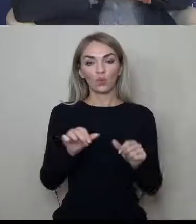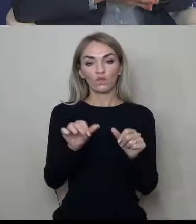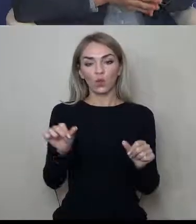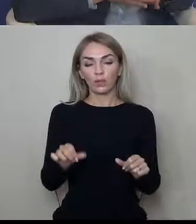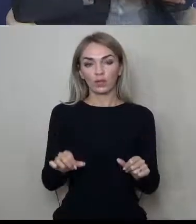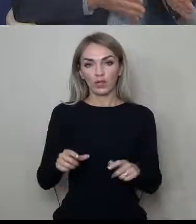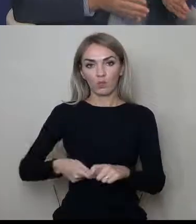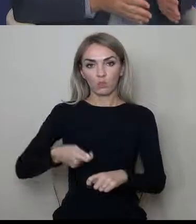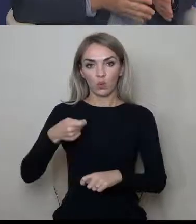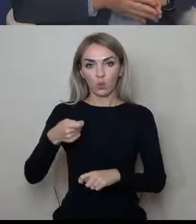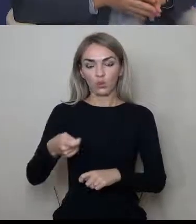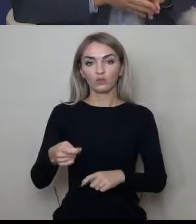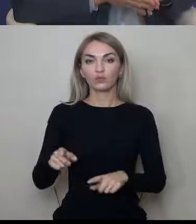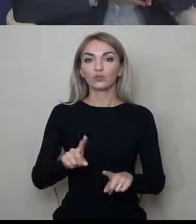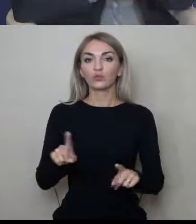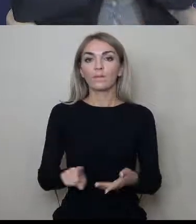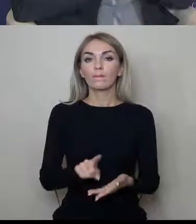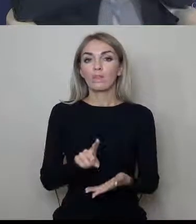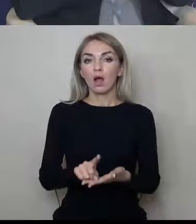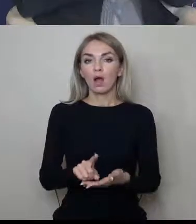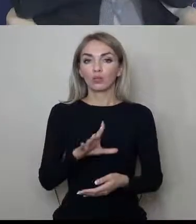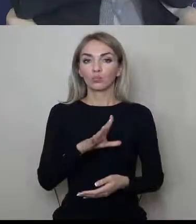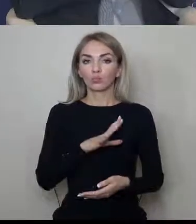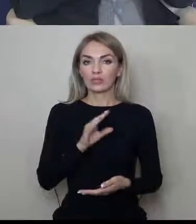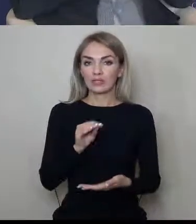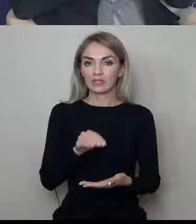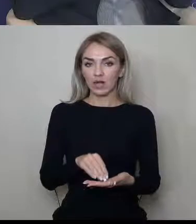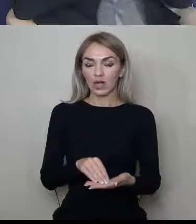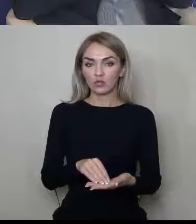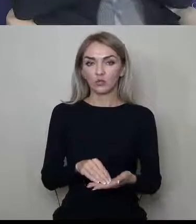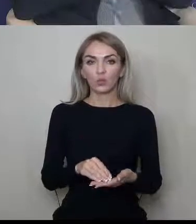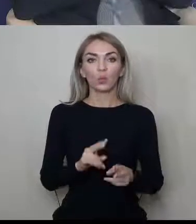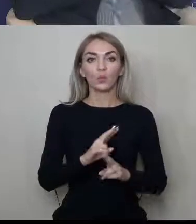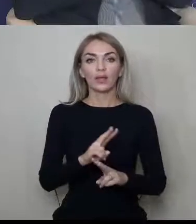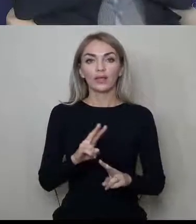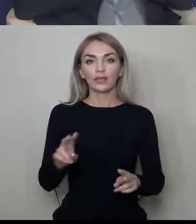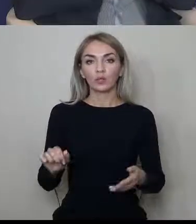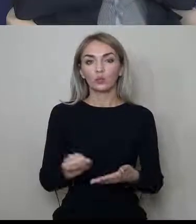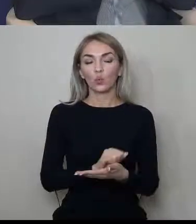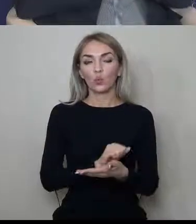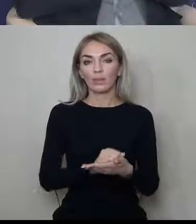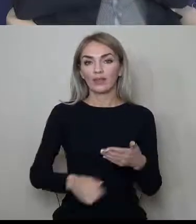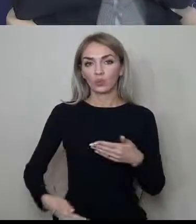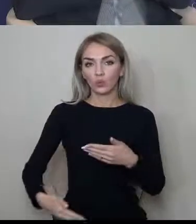There are requirements as to the action, what should be stated there, what